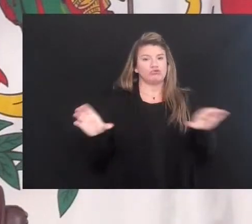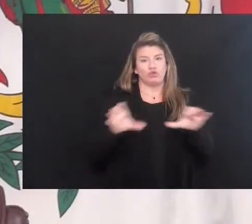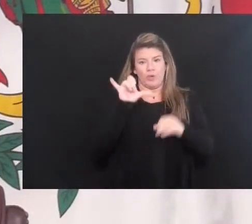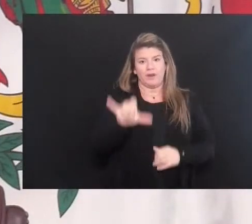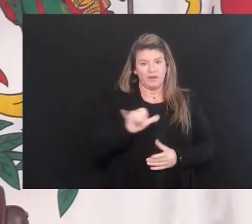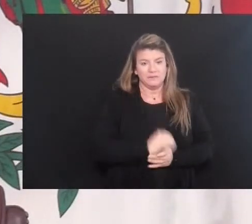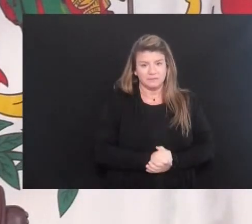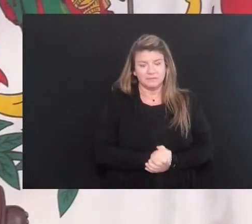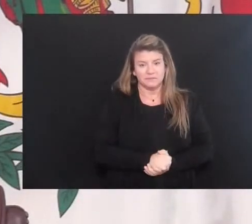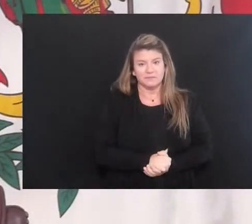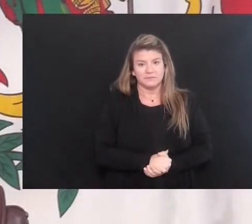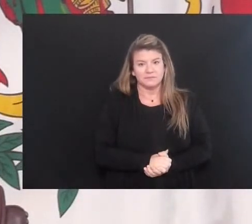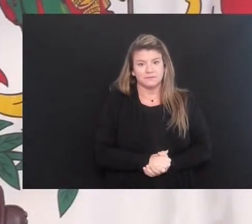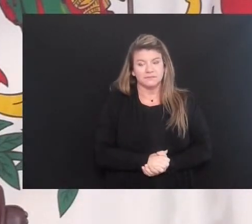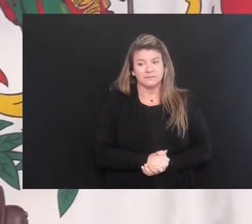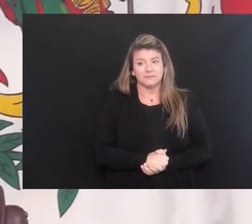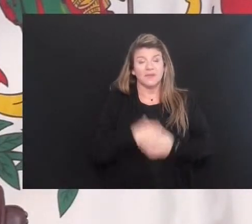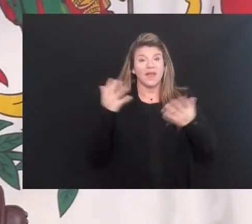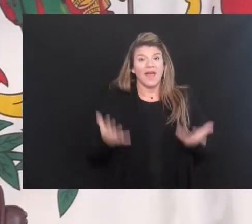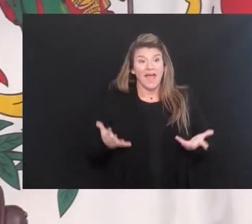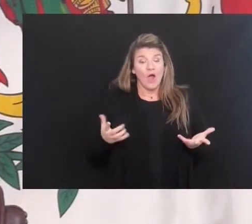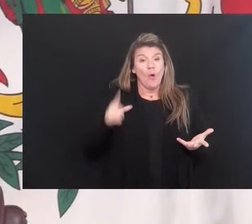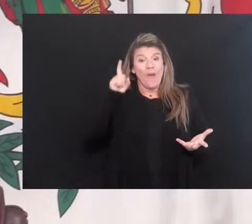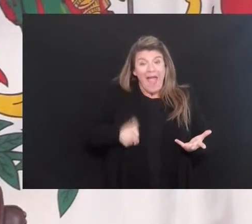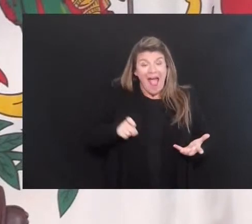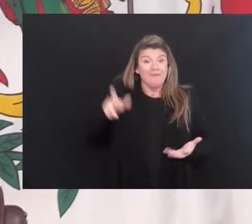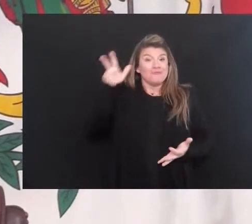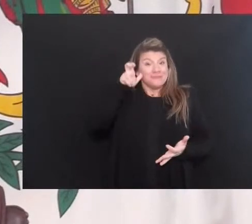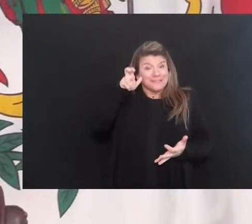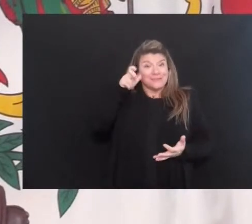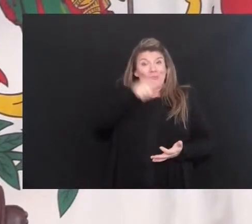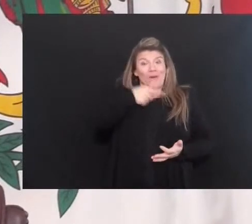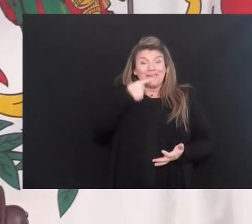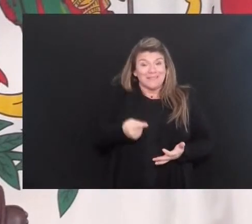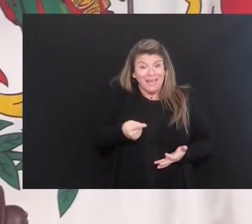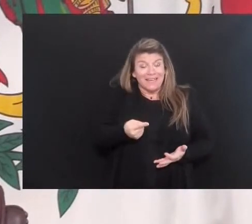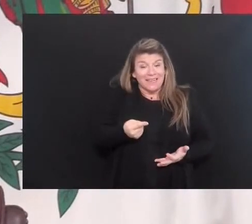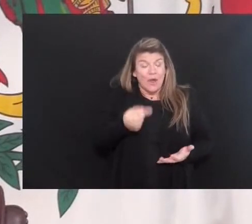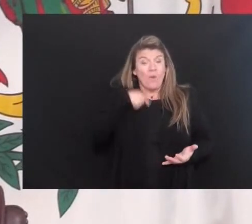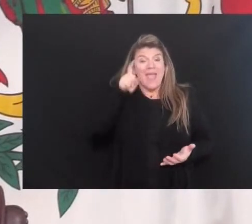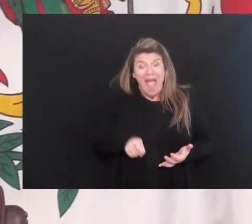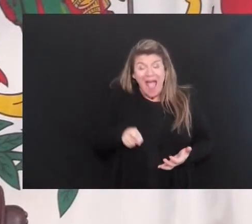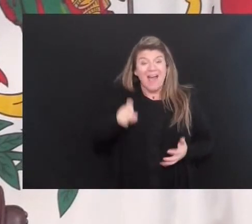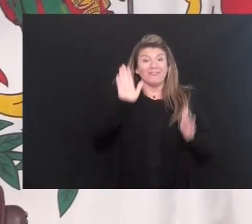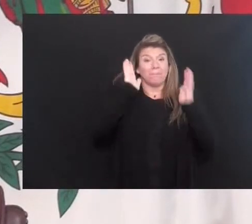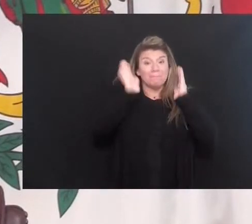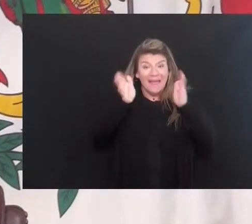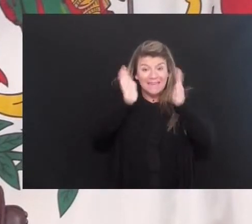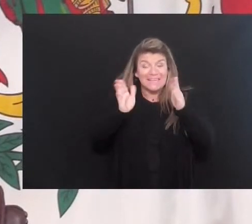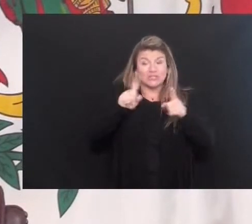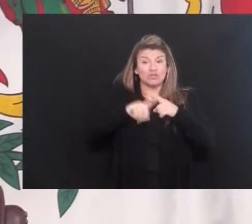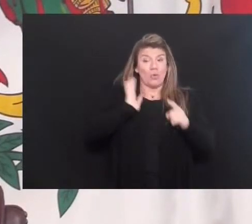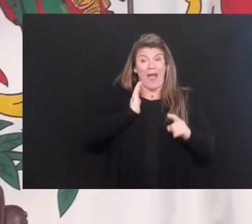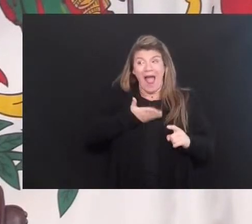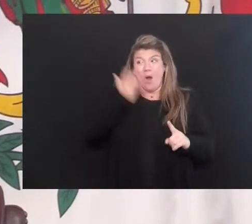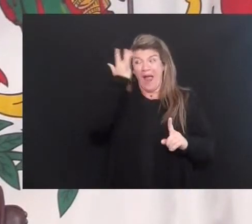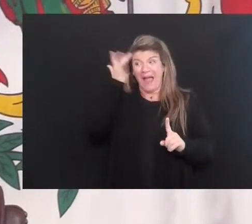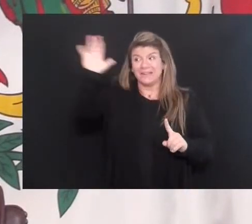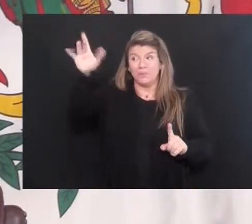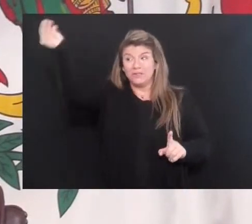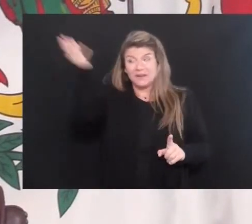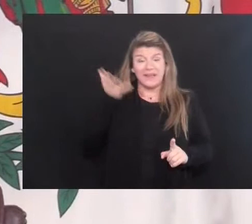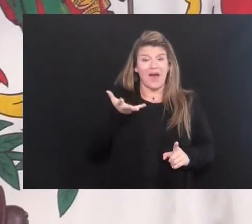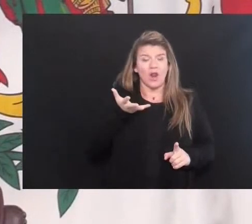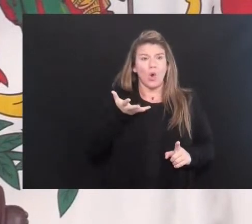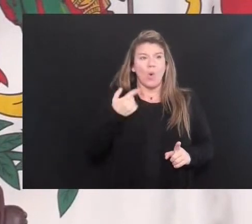that. We have got to listen to these people. We have got to listen to these experts that are telling us